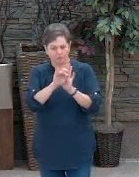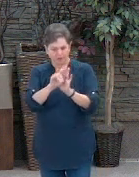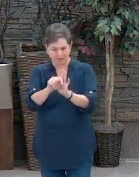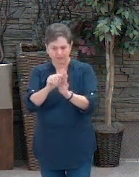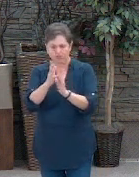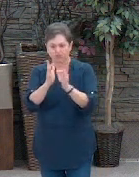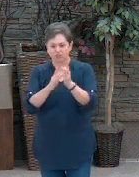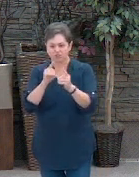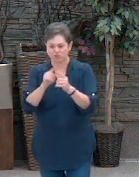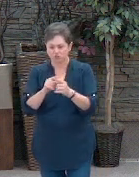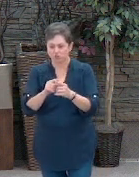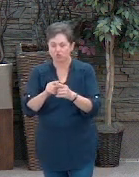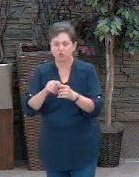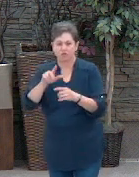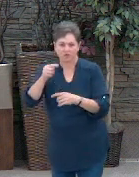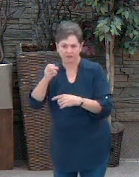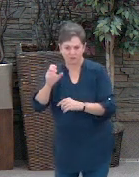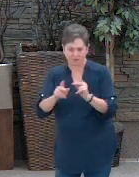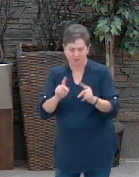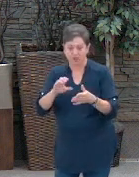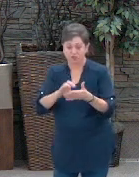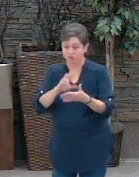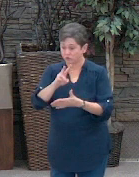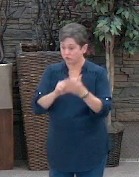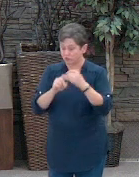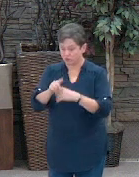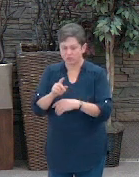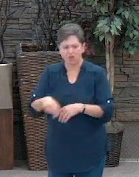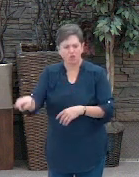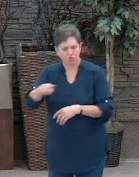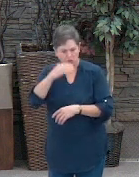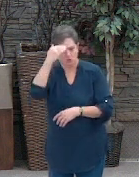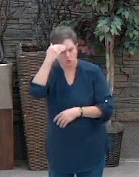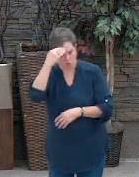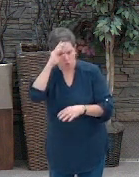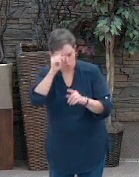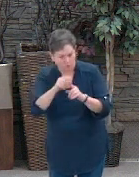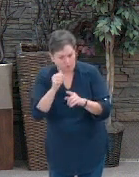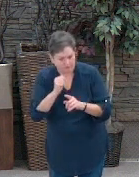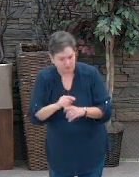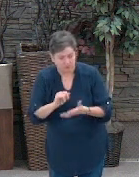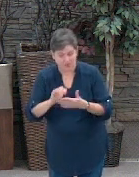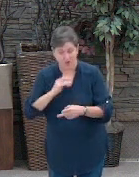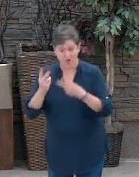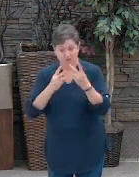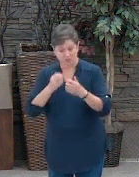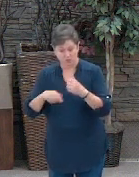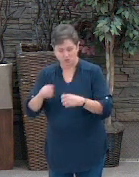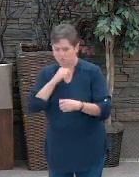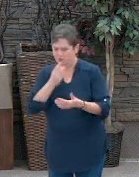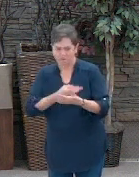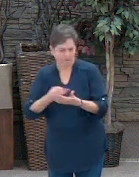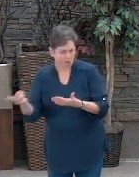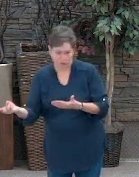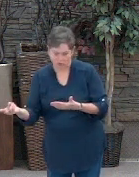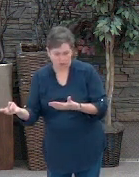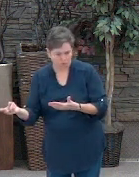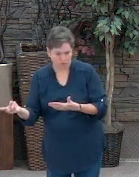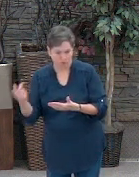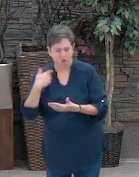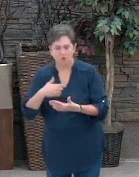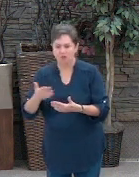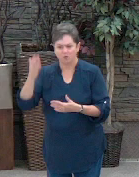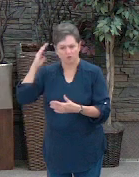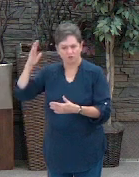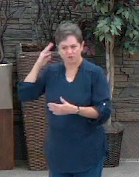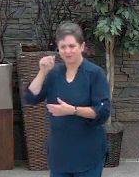Thessalonians. Chapter 2, verse 1. You know, brothers, that our visit to you was not a failure. We had